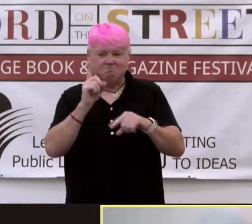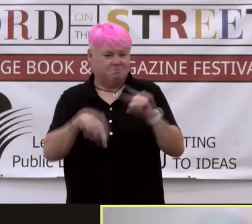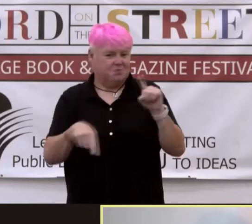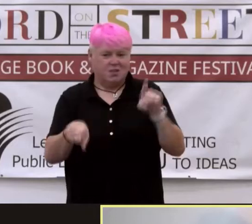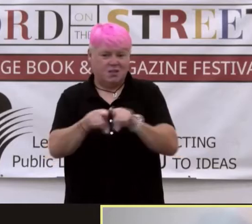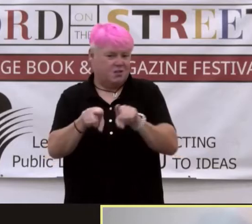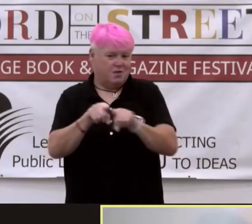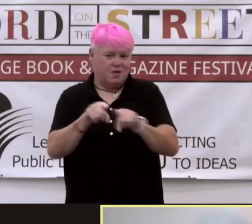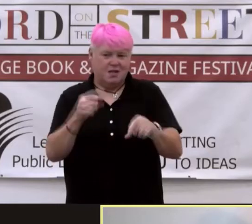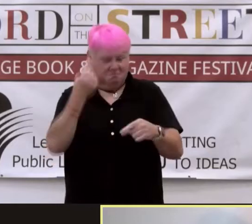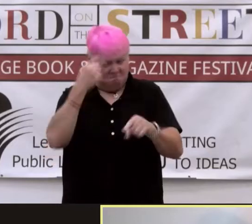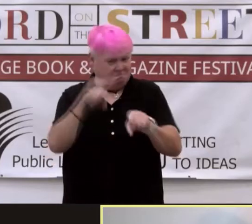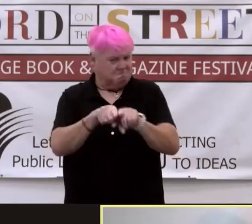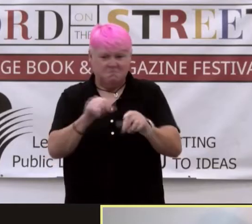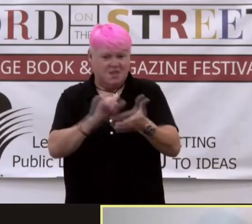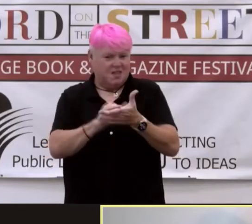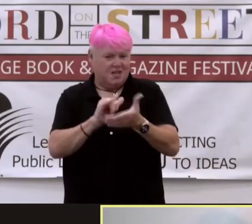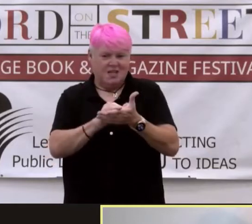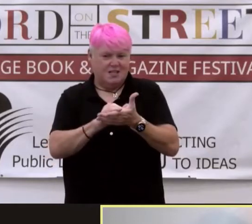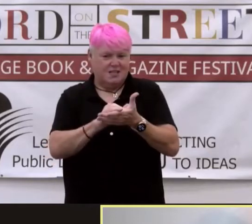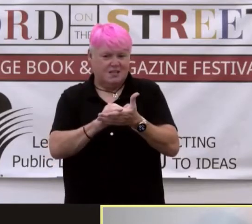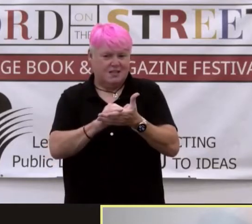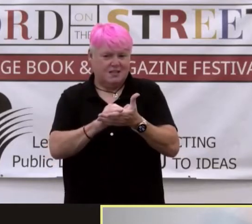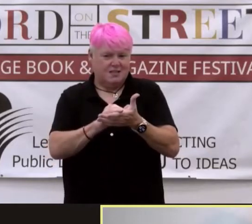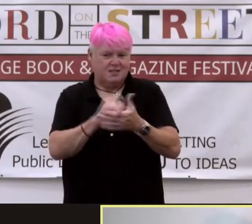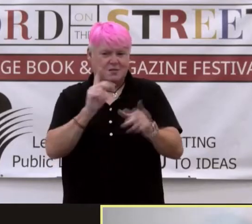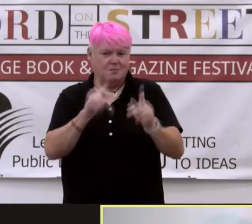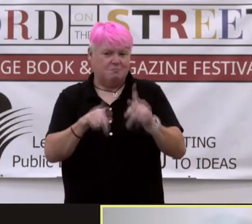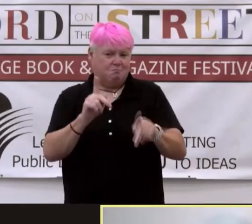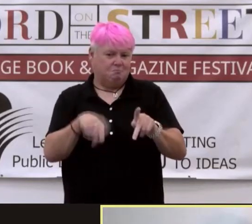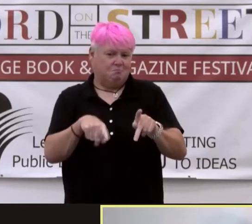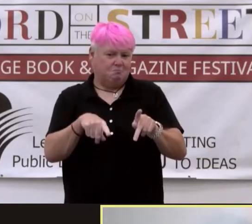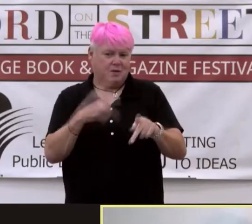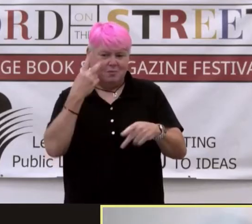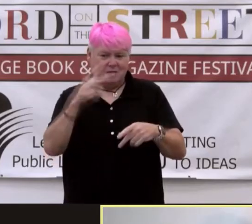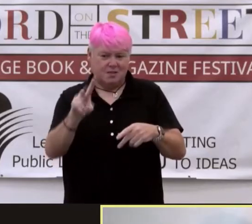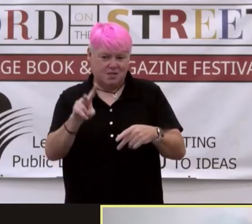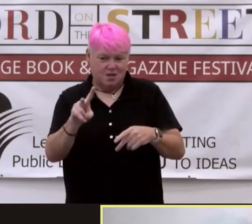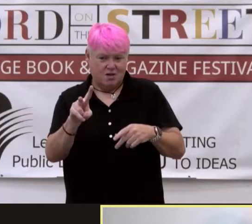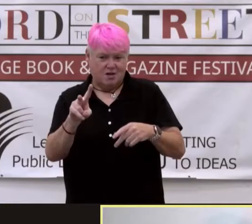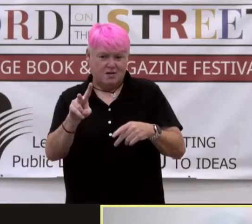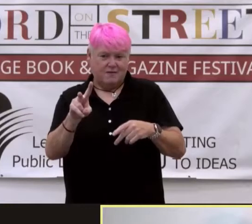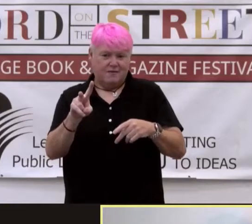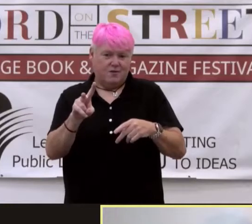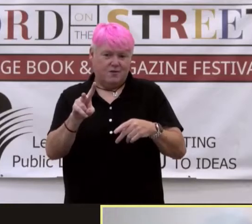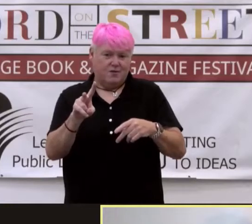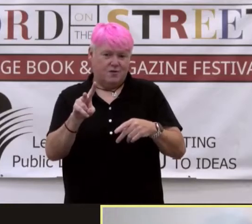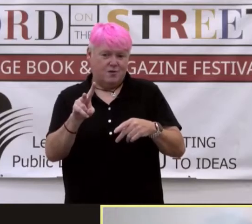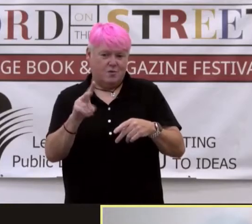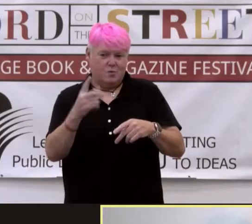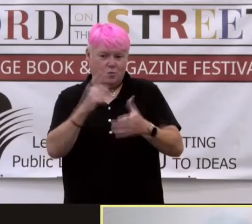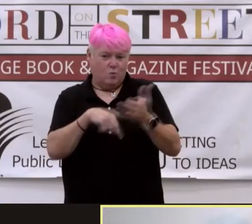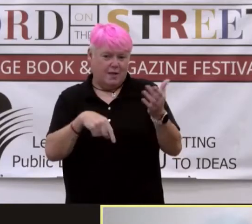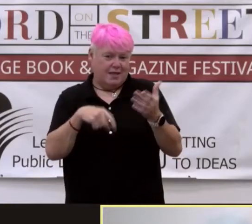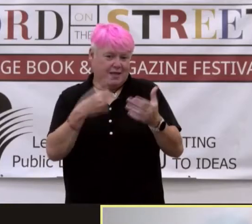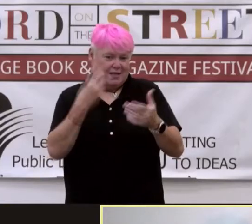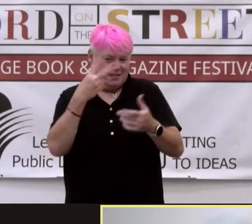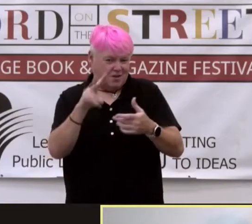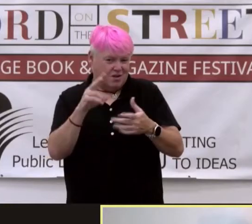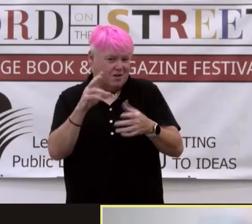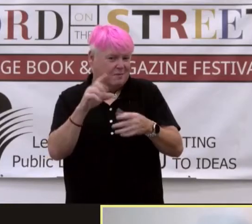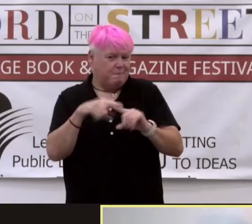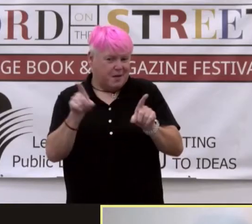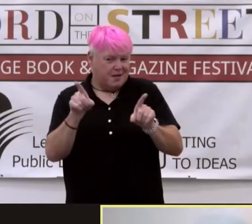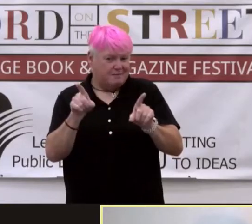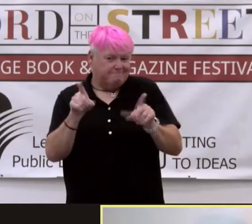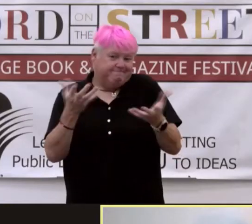that really saw it for what it needed to be, but it's always encountered that hurdle, which is unfortunate and depressing,